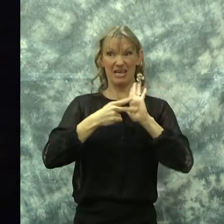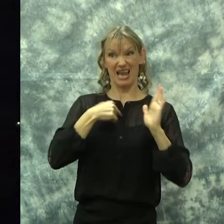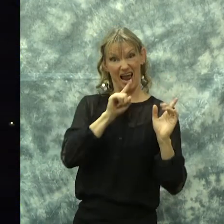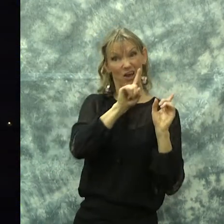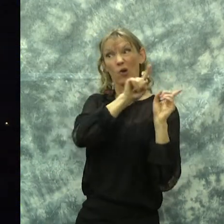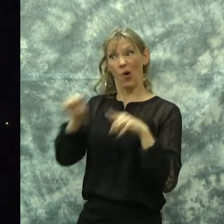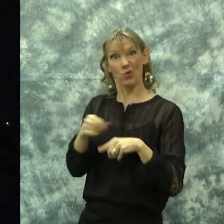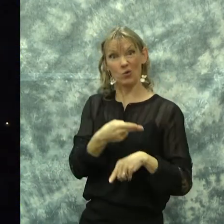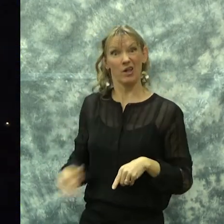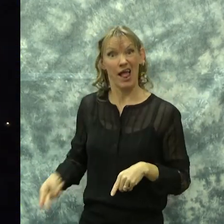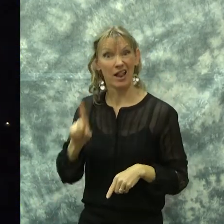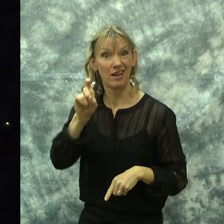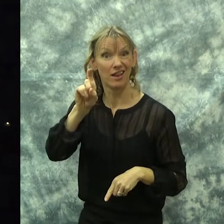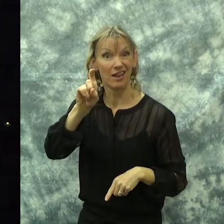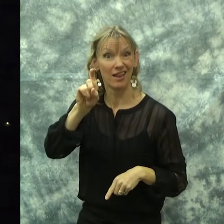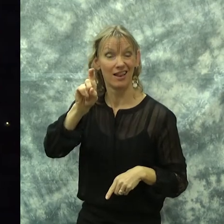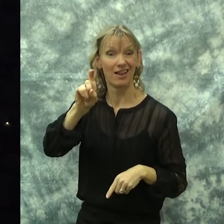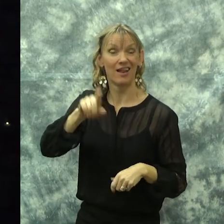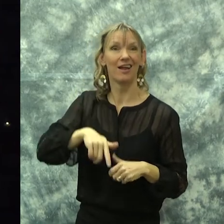questions?